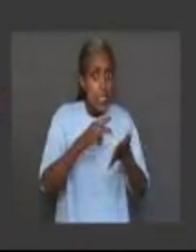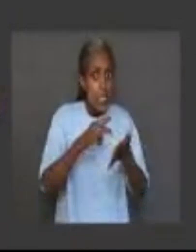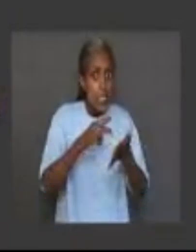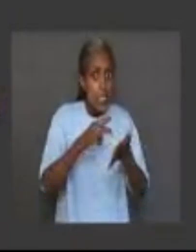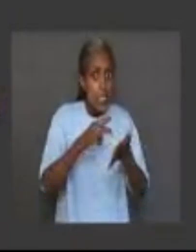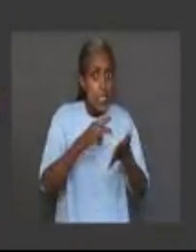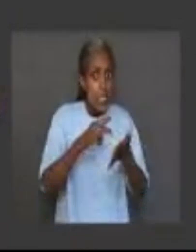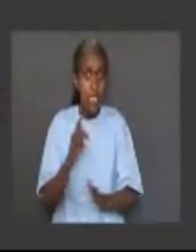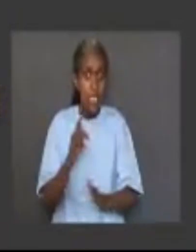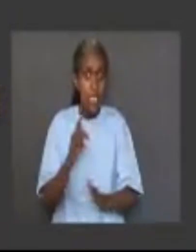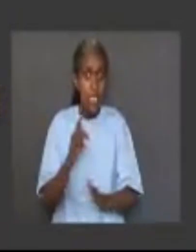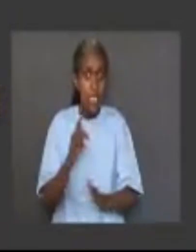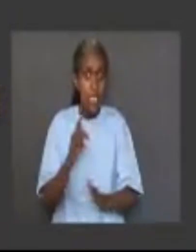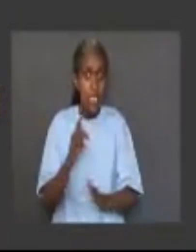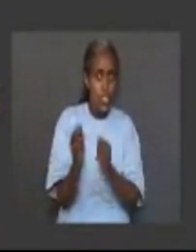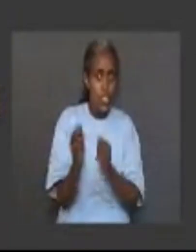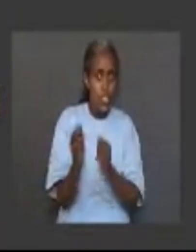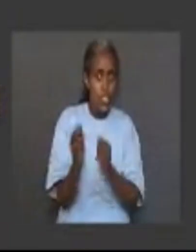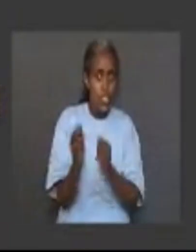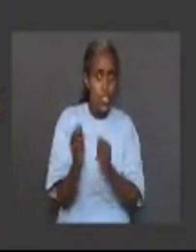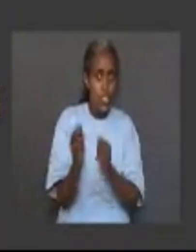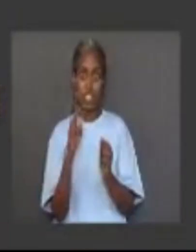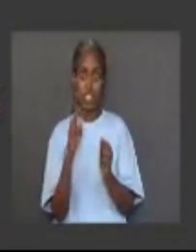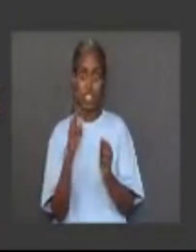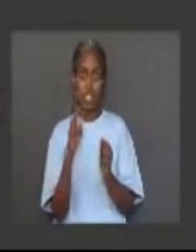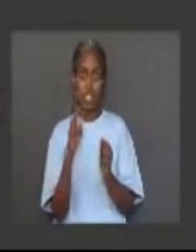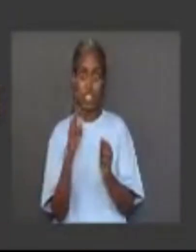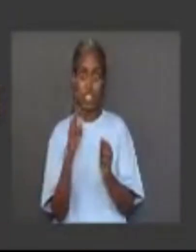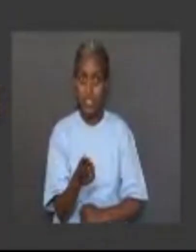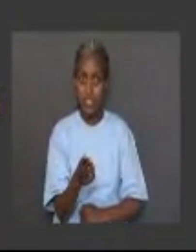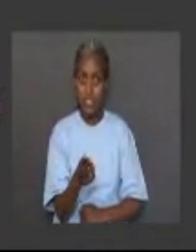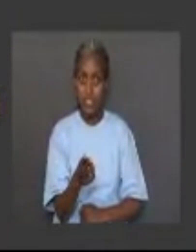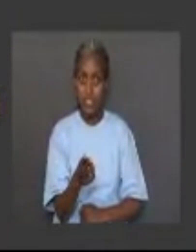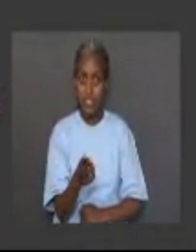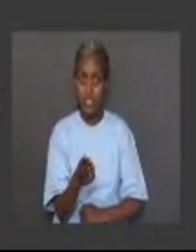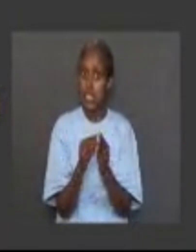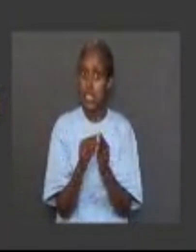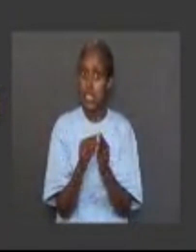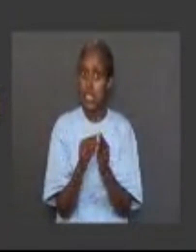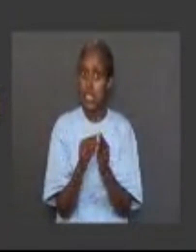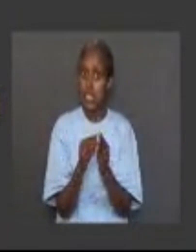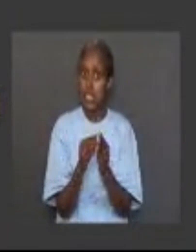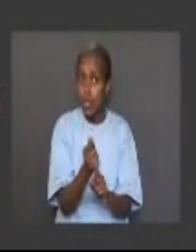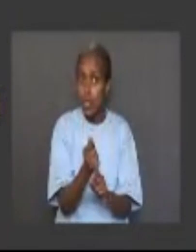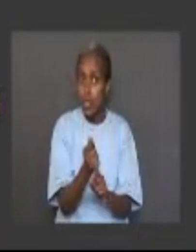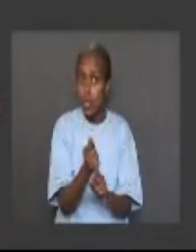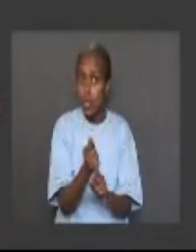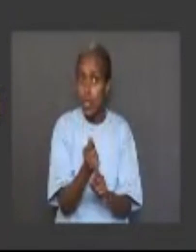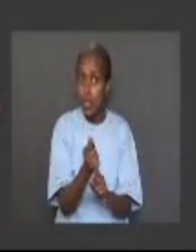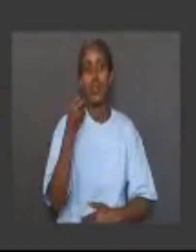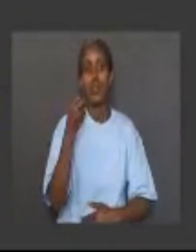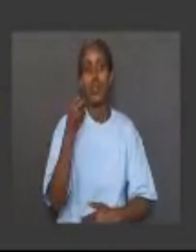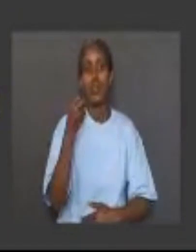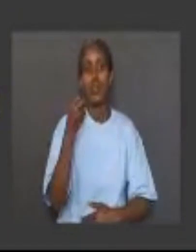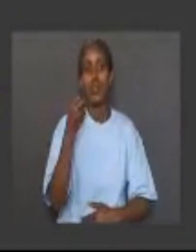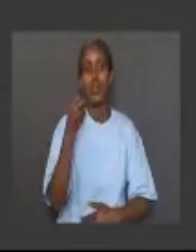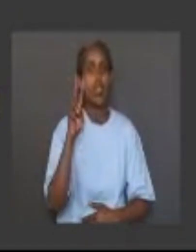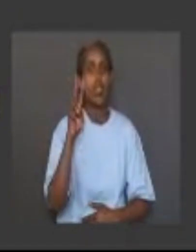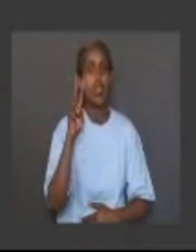This means that G intersection H is the set containing